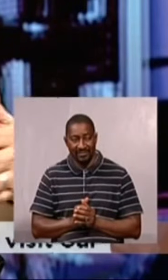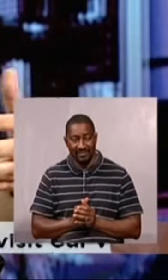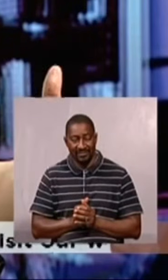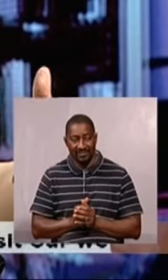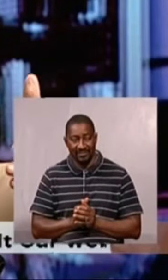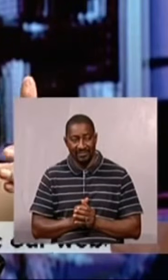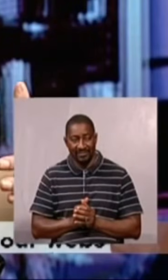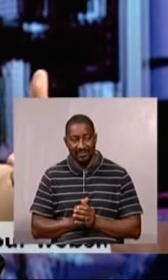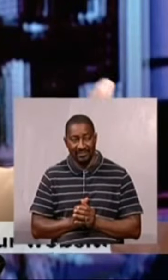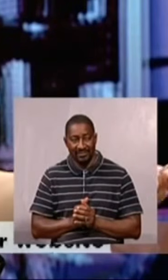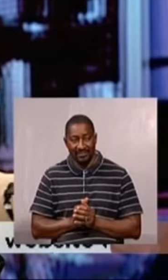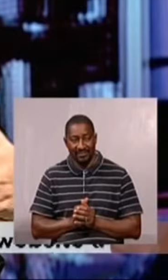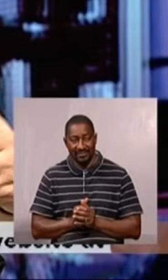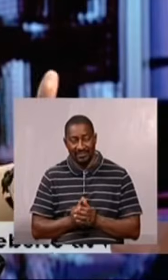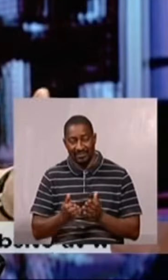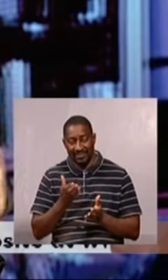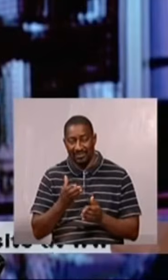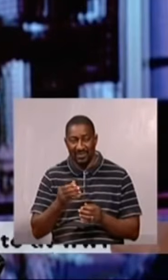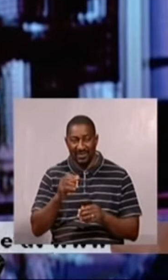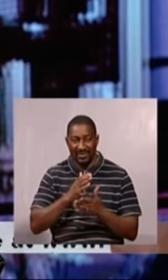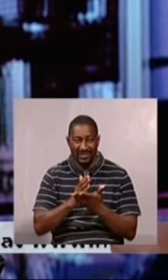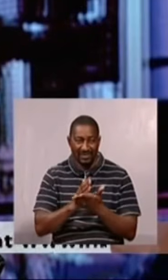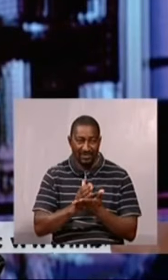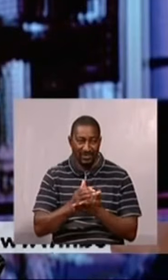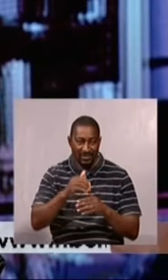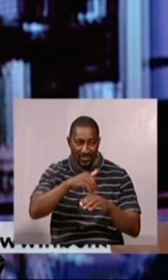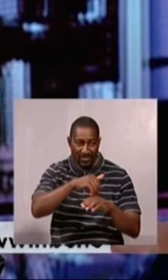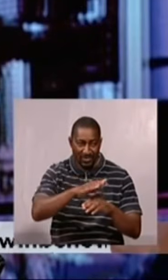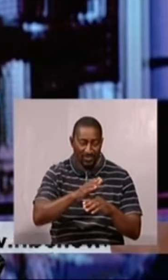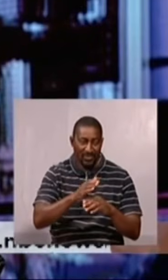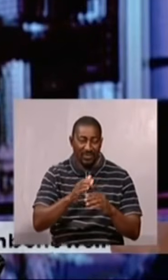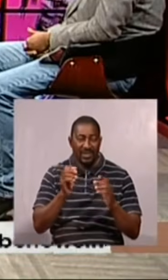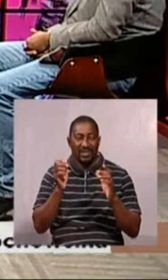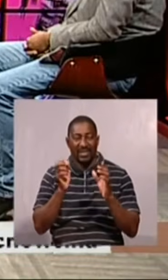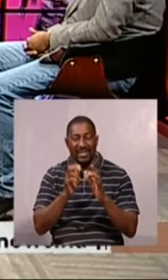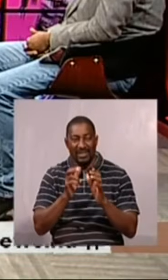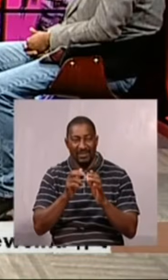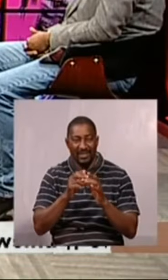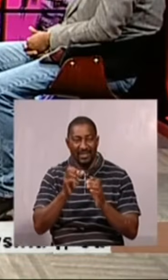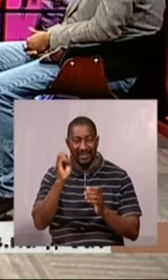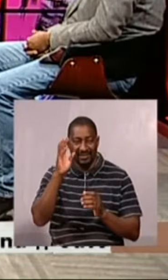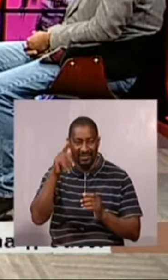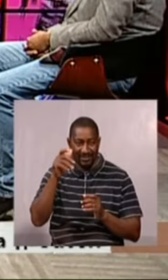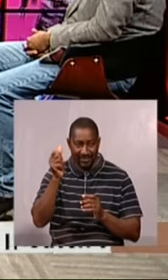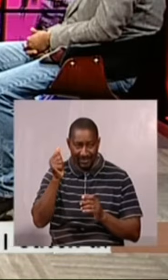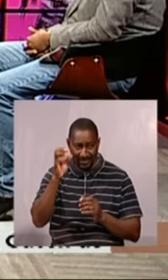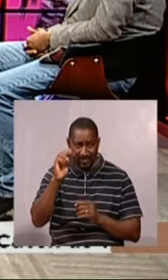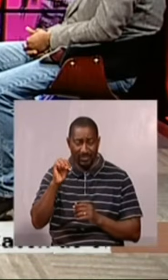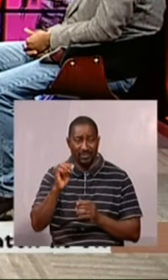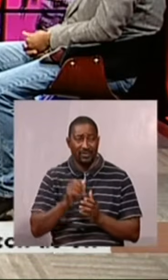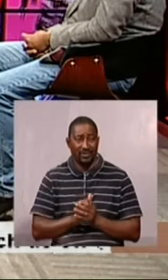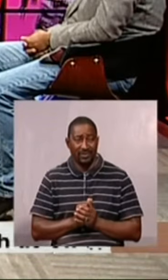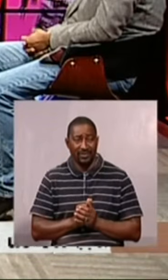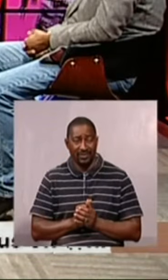with spam emails and things like that as well. But educational awareness, that's where it starts. Because like you said, Jonas, we just